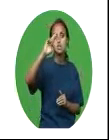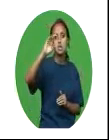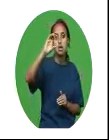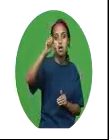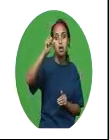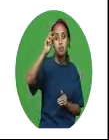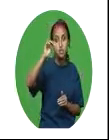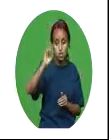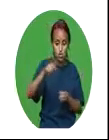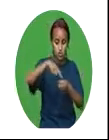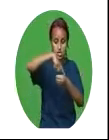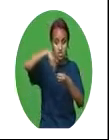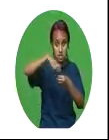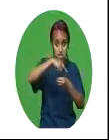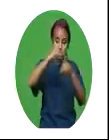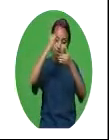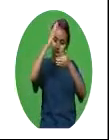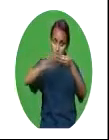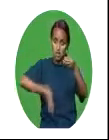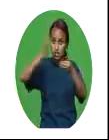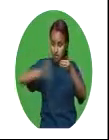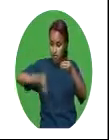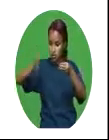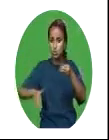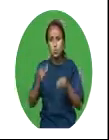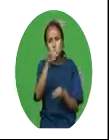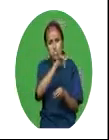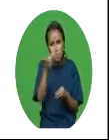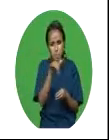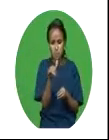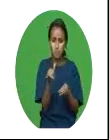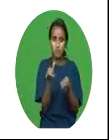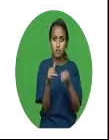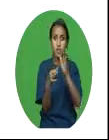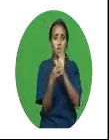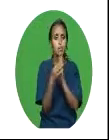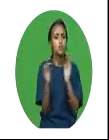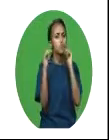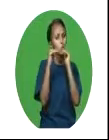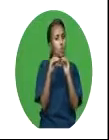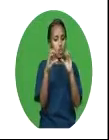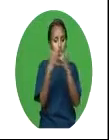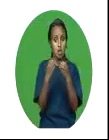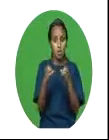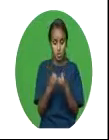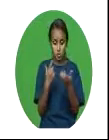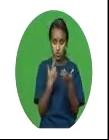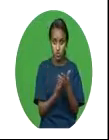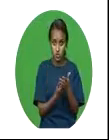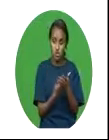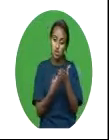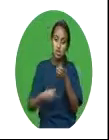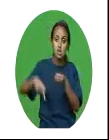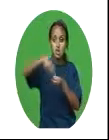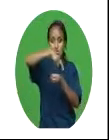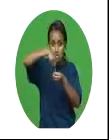cylinder. Divide the stretch of the line into the same number of equal parts in which the planned circle